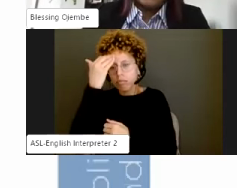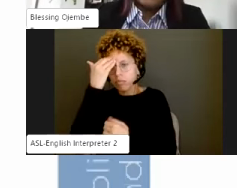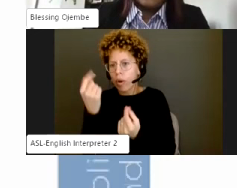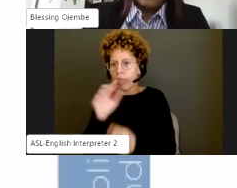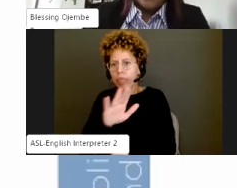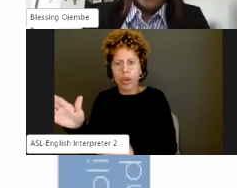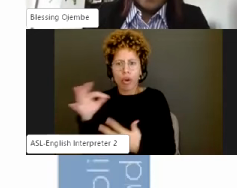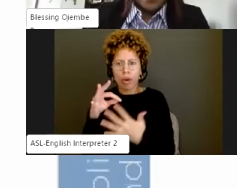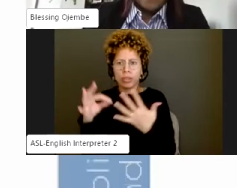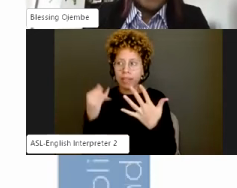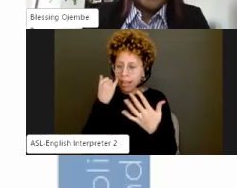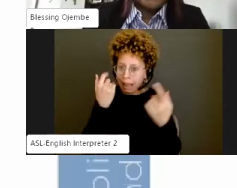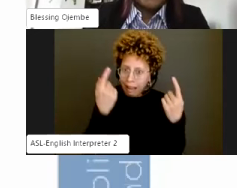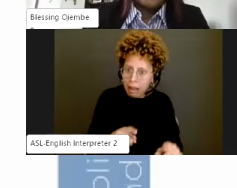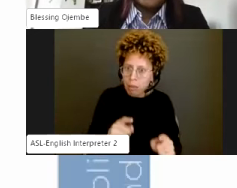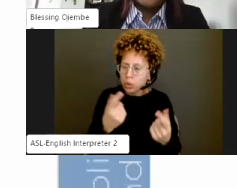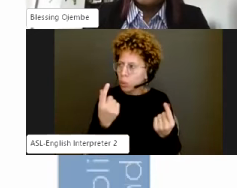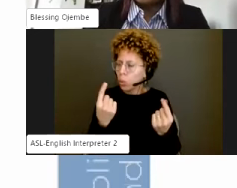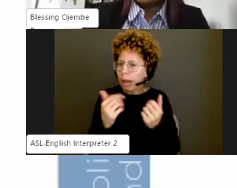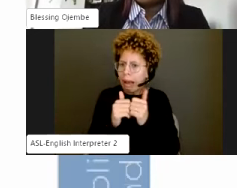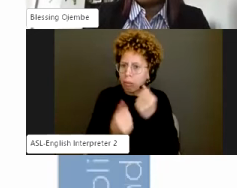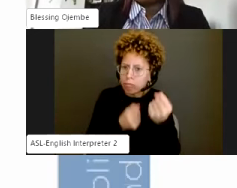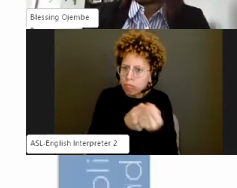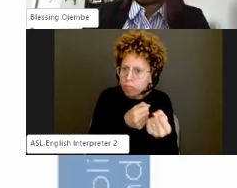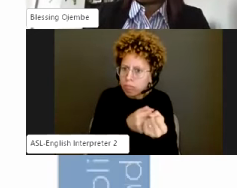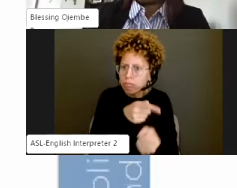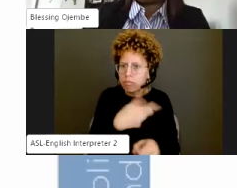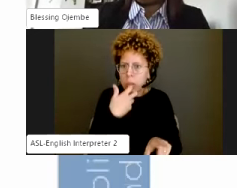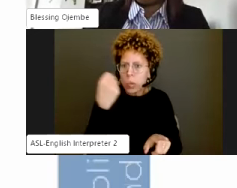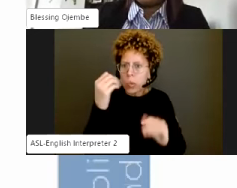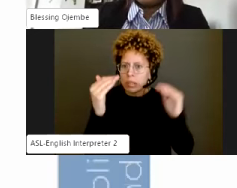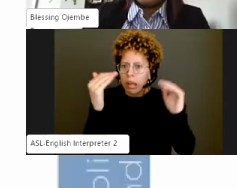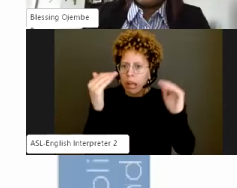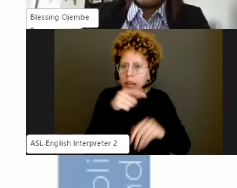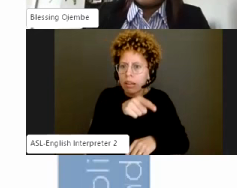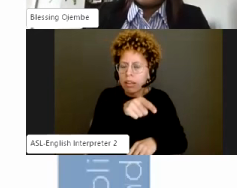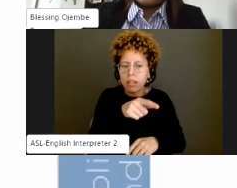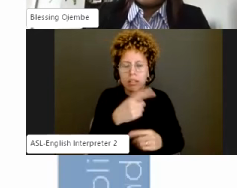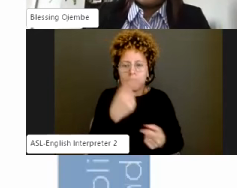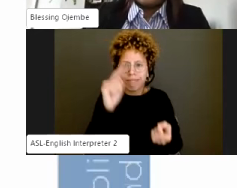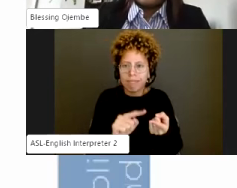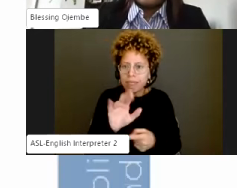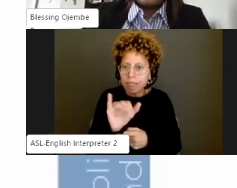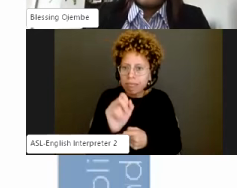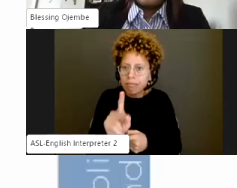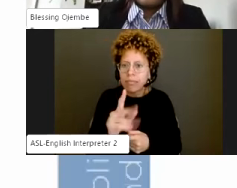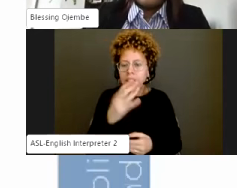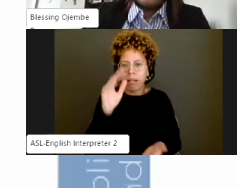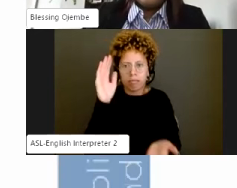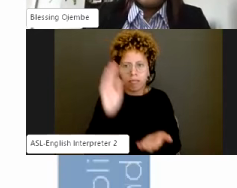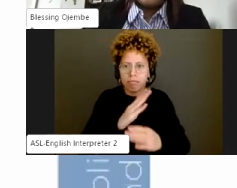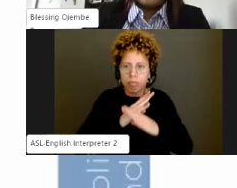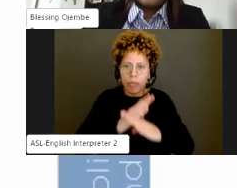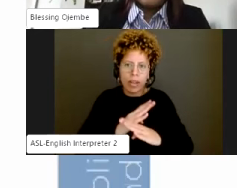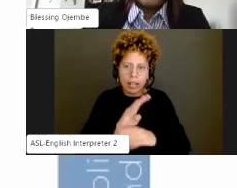to support the older adult to minimize any risks that the person may be having and to prevent the abuse from happening further.